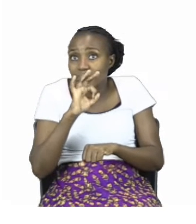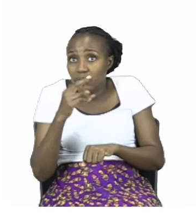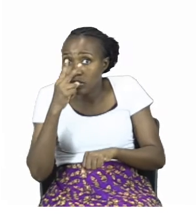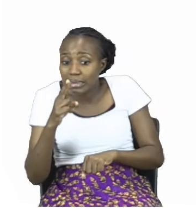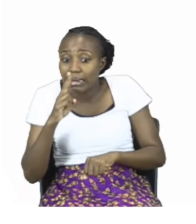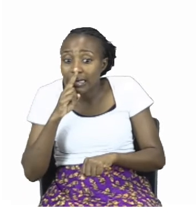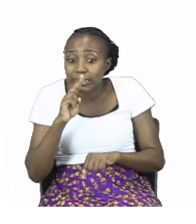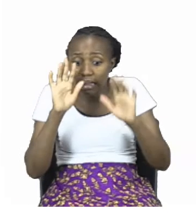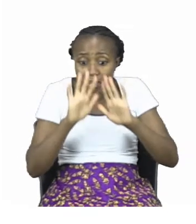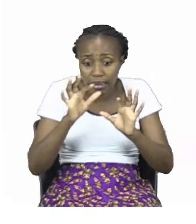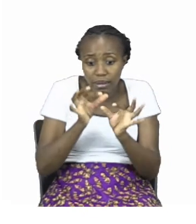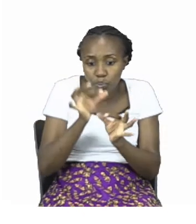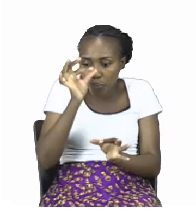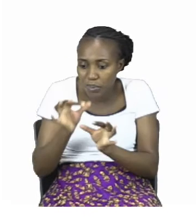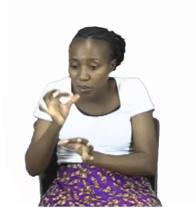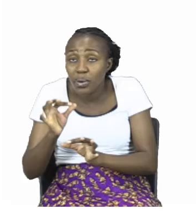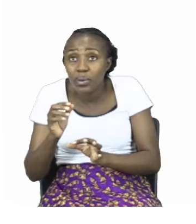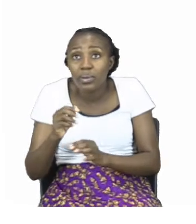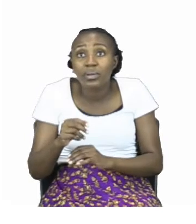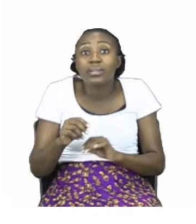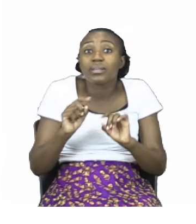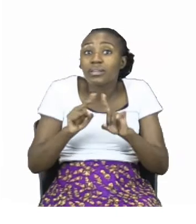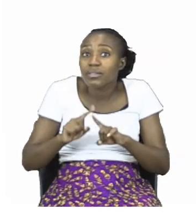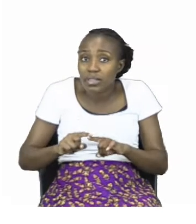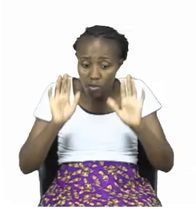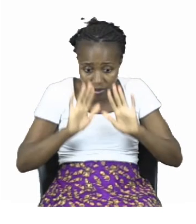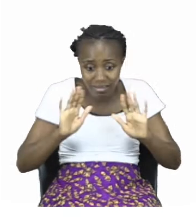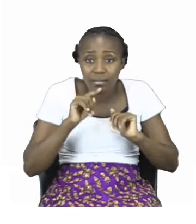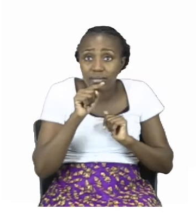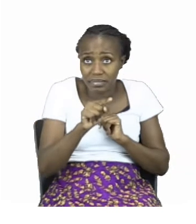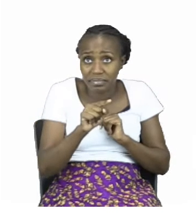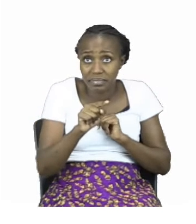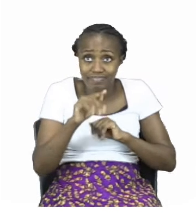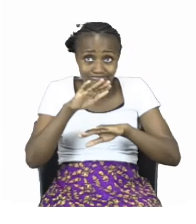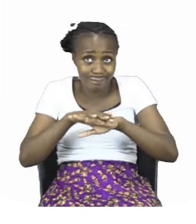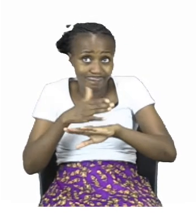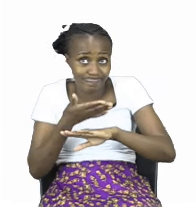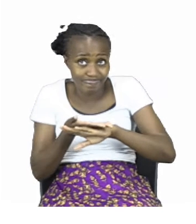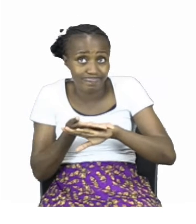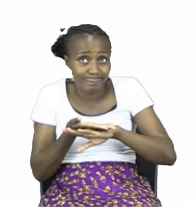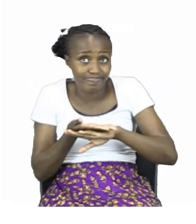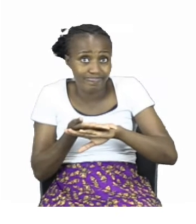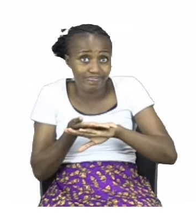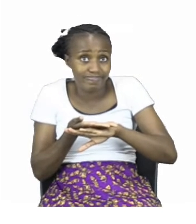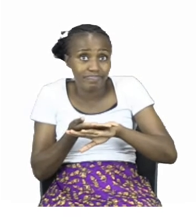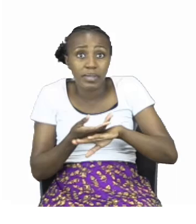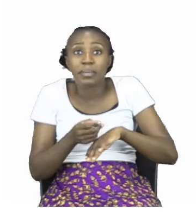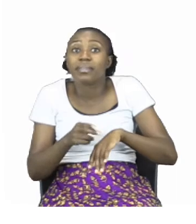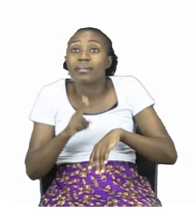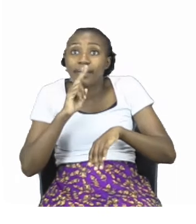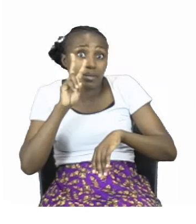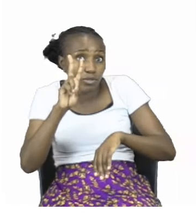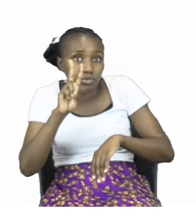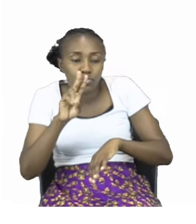is what you're going to color that space. So, if you have the answer 2, you need to color it light